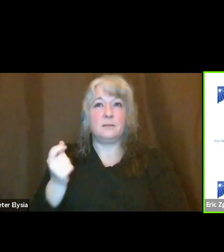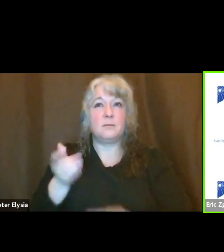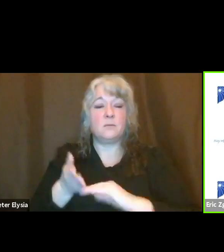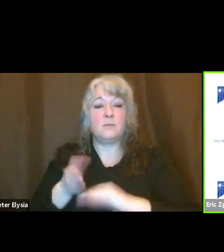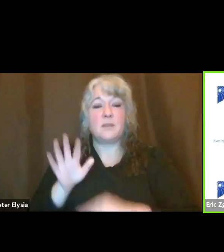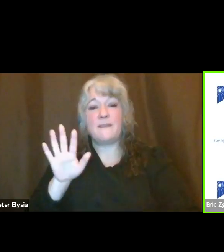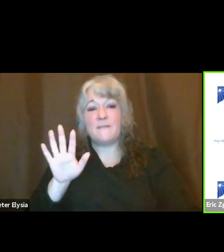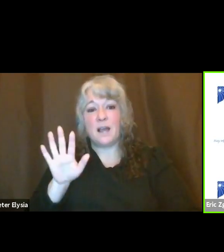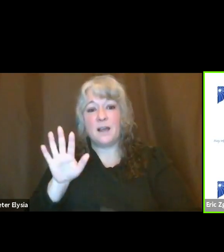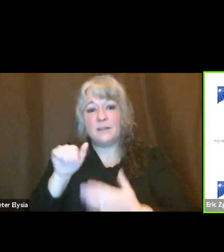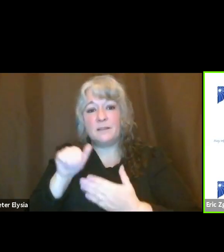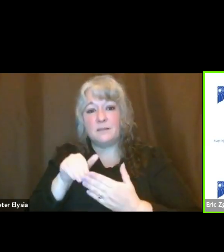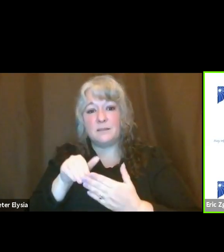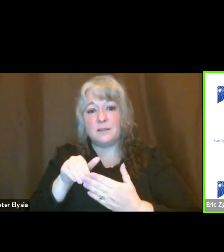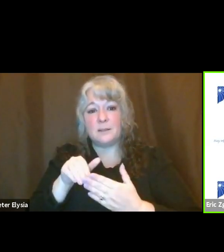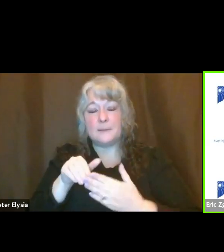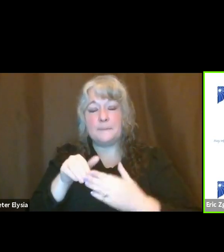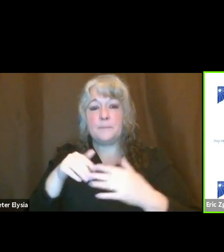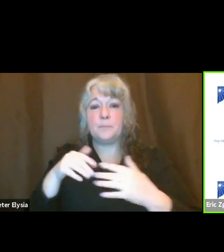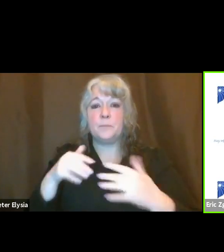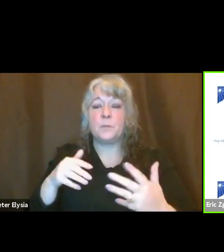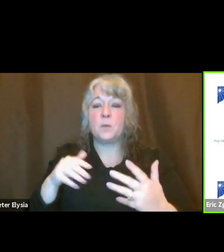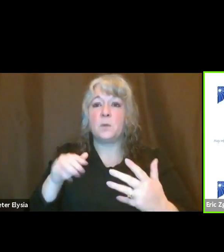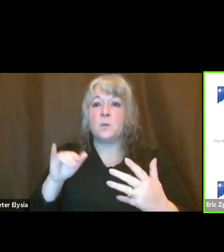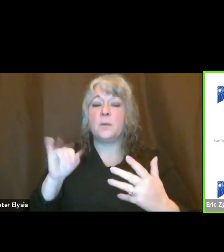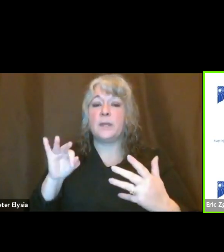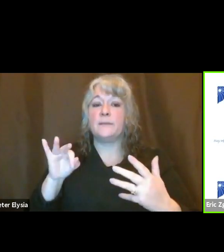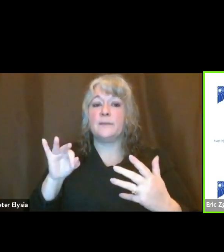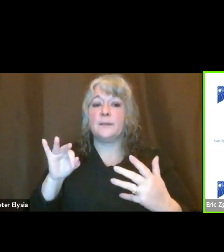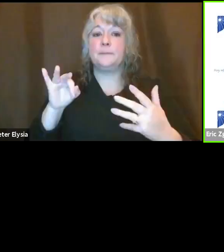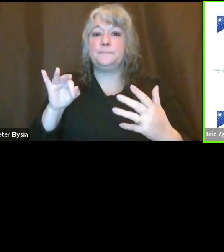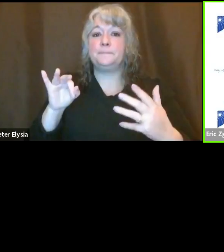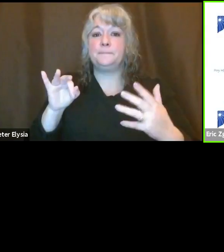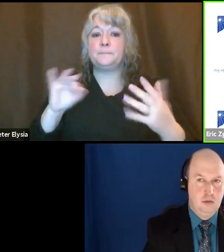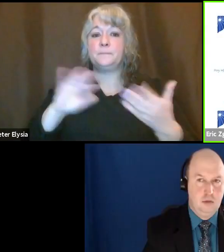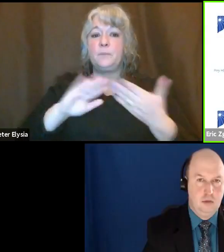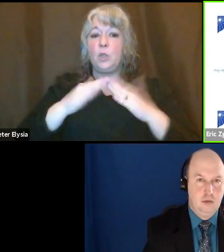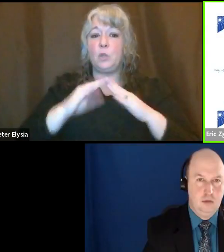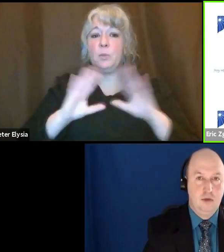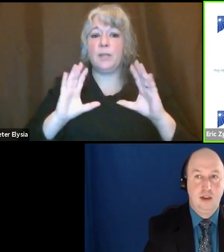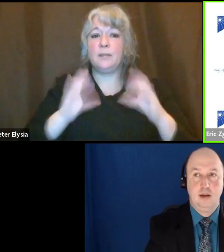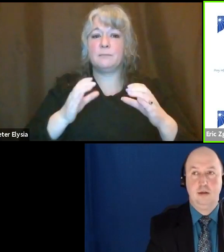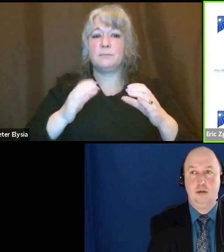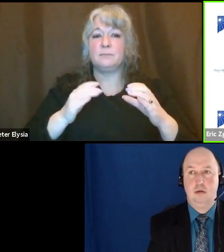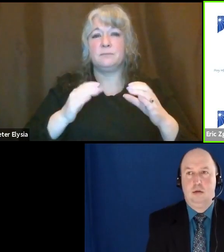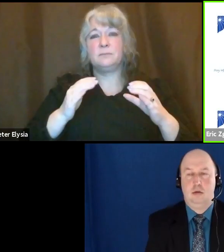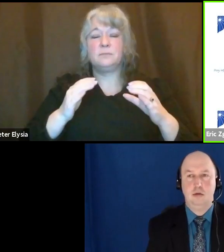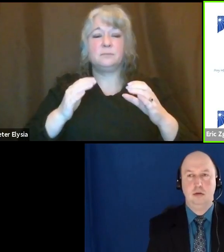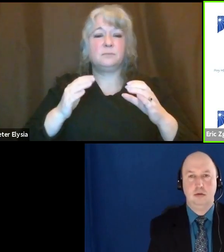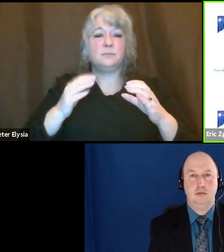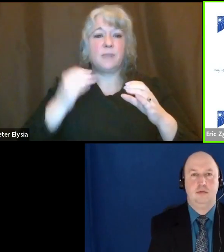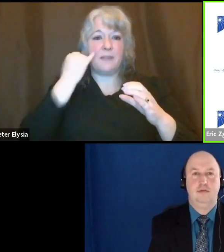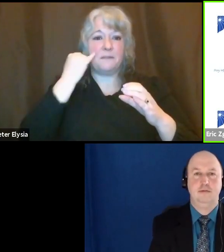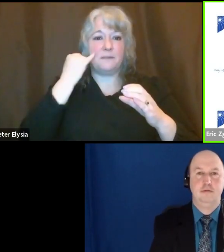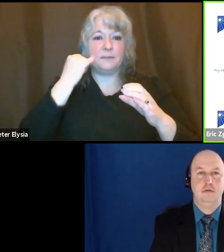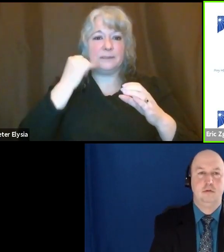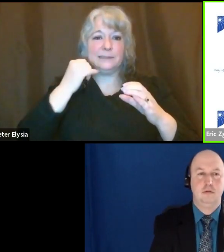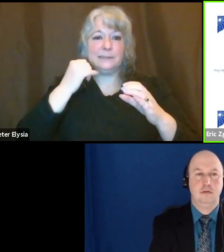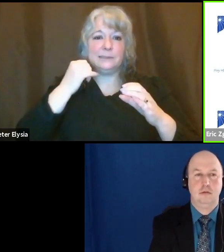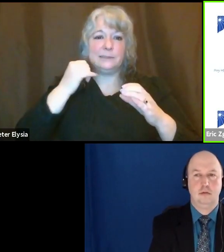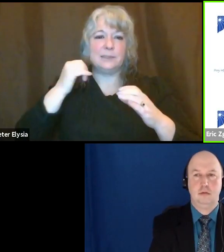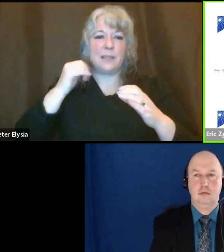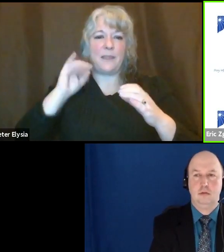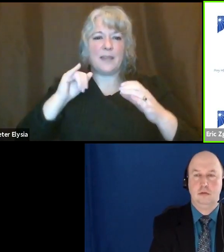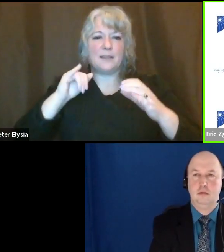5,000. So let's say that the community is less about 1,000 doses. So again, this